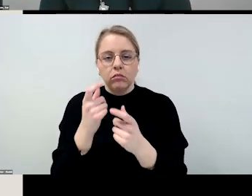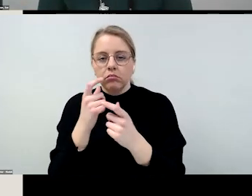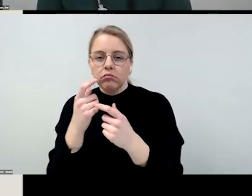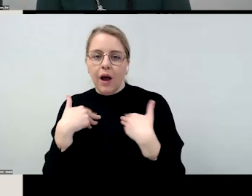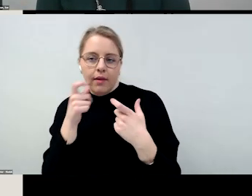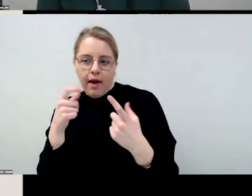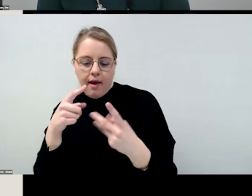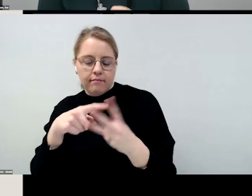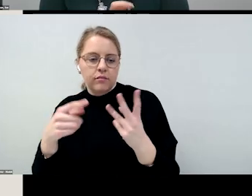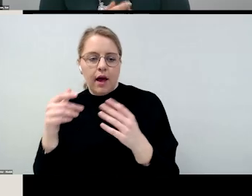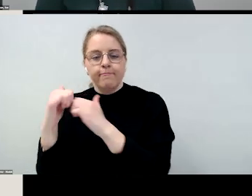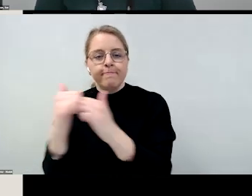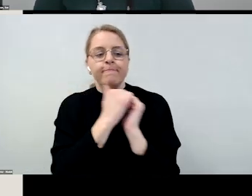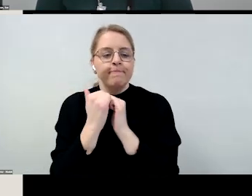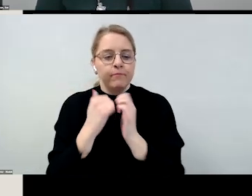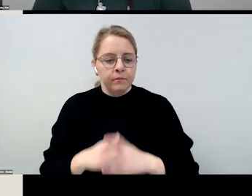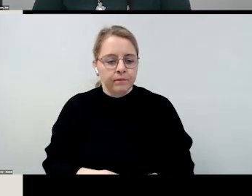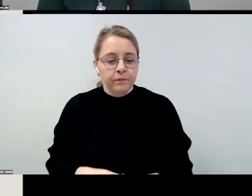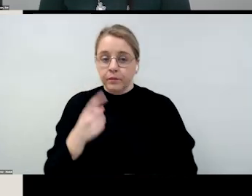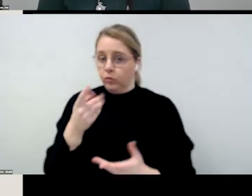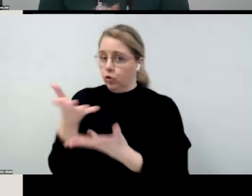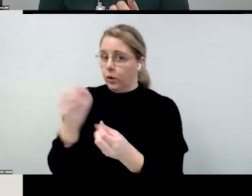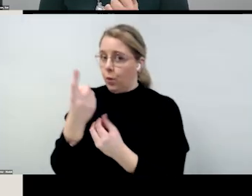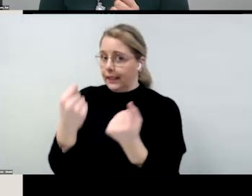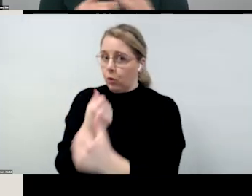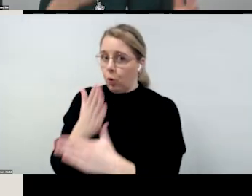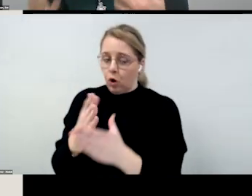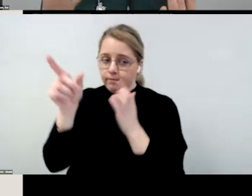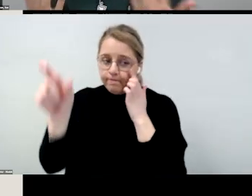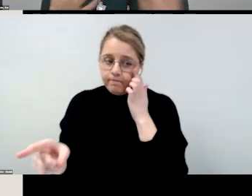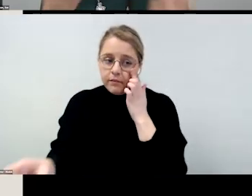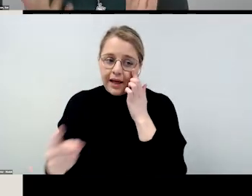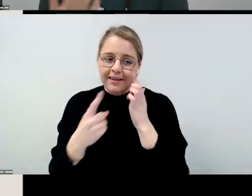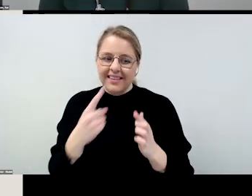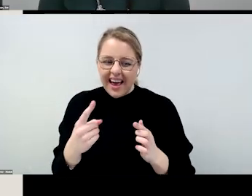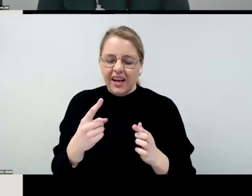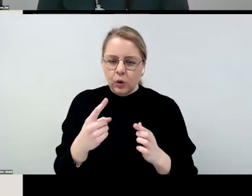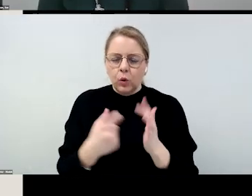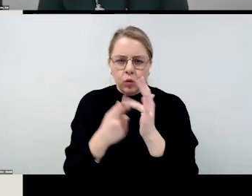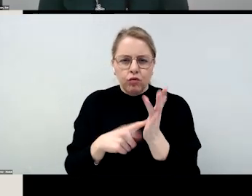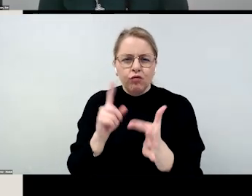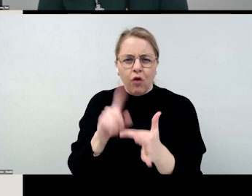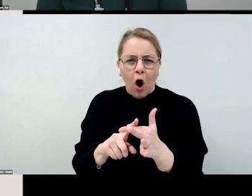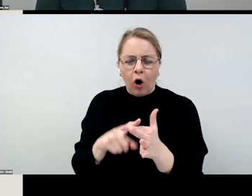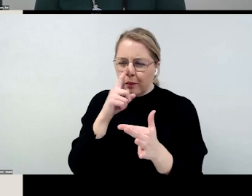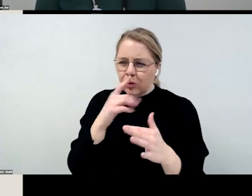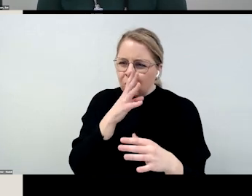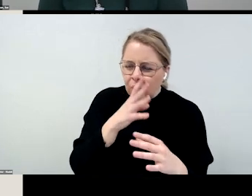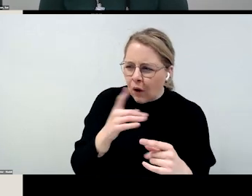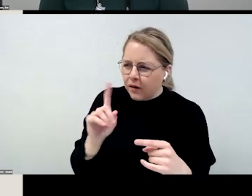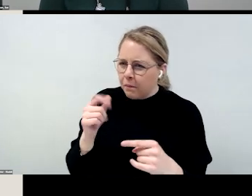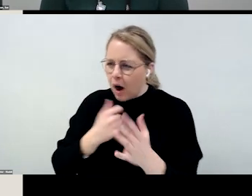And again, a support worker that we spoke to really highlighted what they saw as role confusion being a massive barrier to how